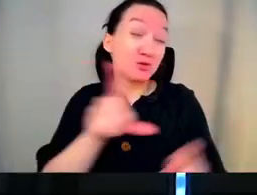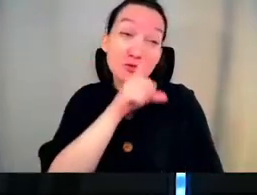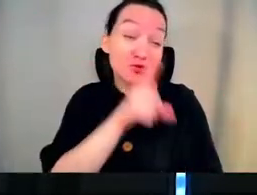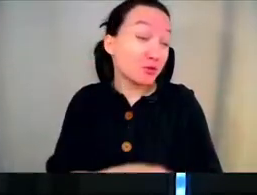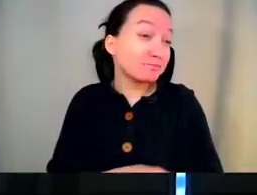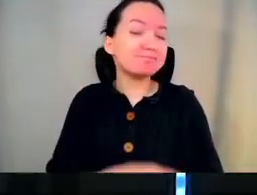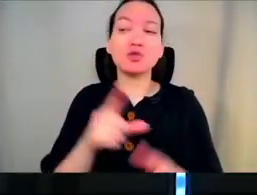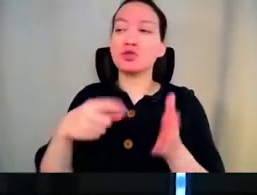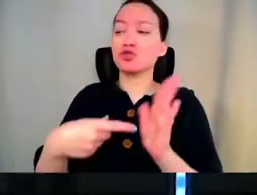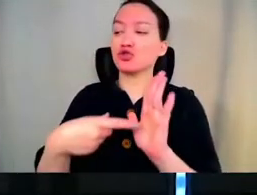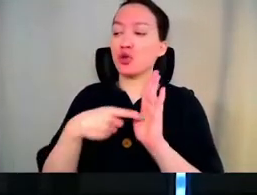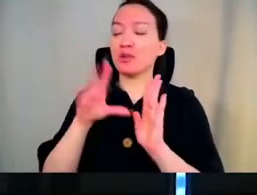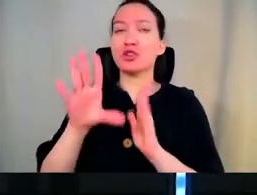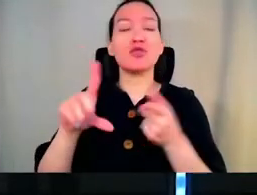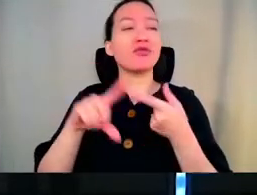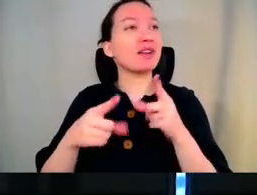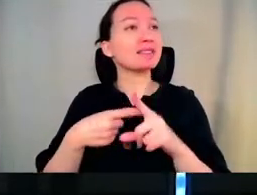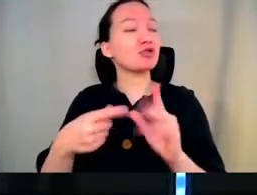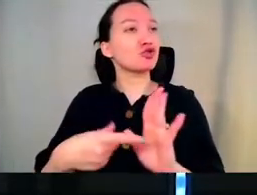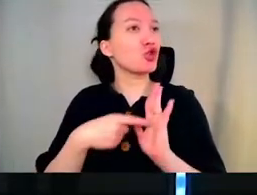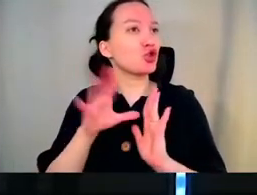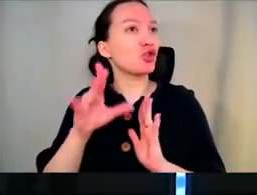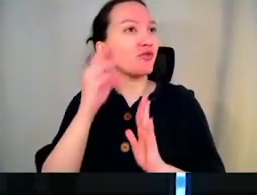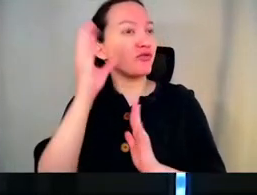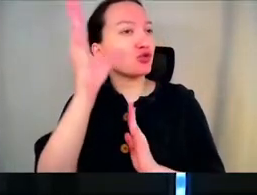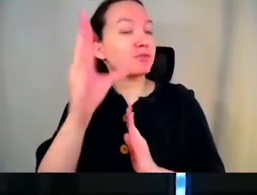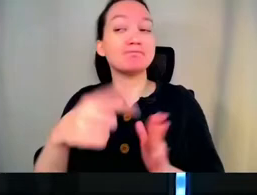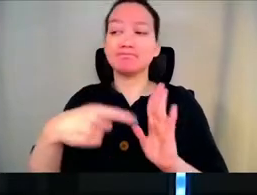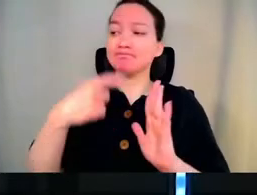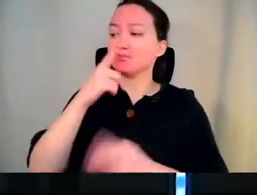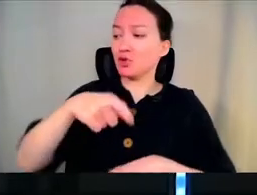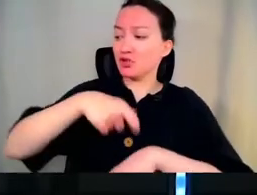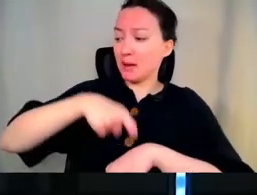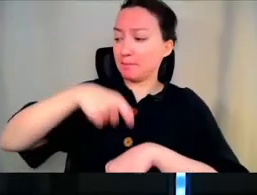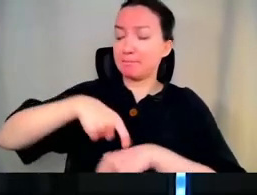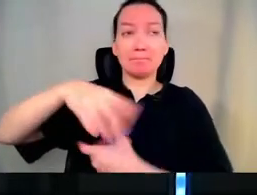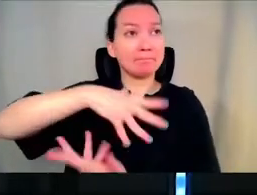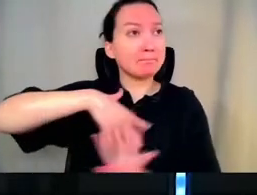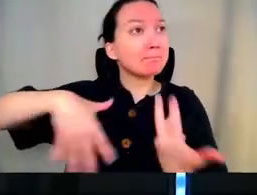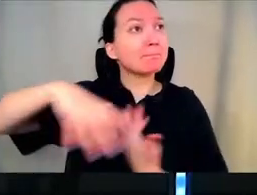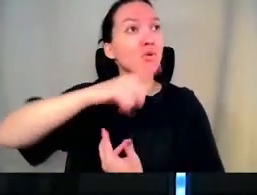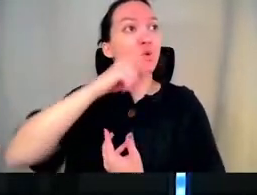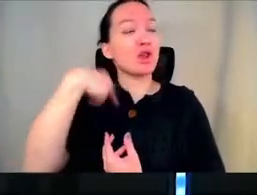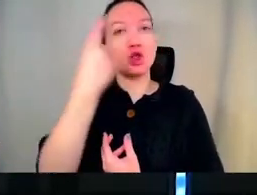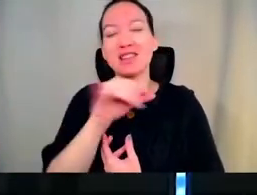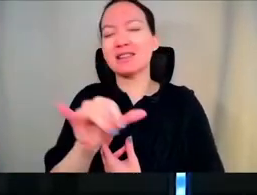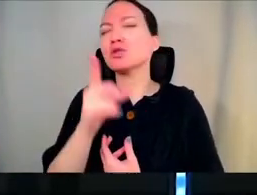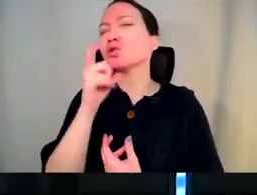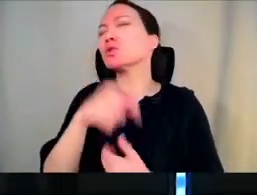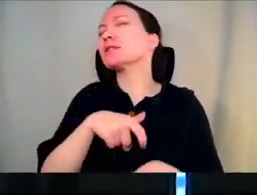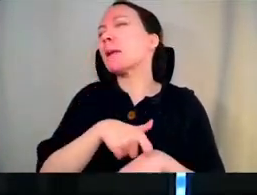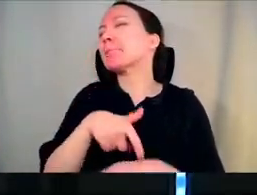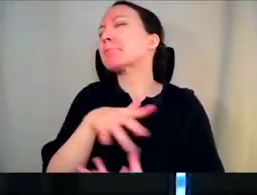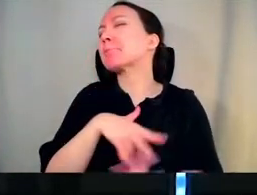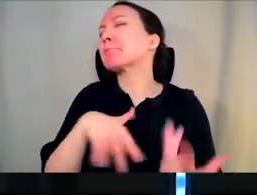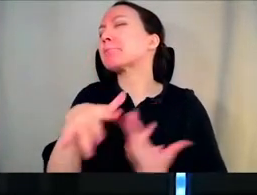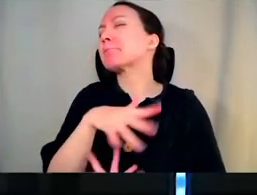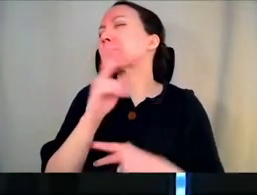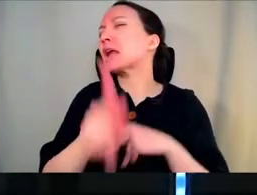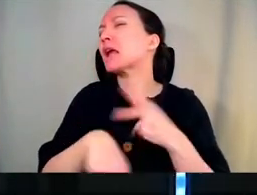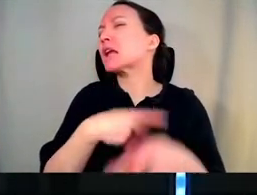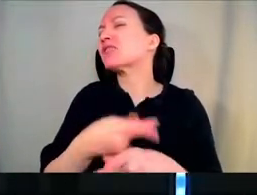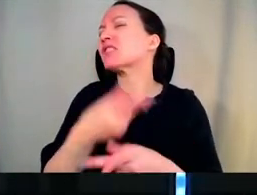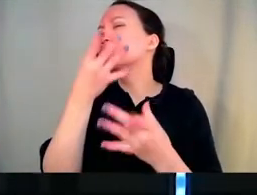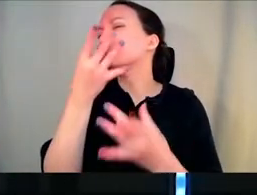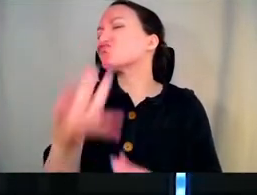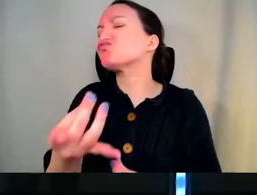And show me your friends, I'll show you your future. This idea that who you spend time with is what you start to look like. So who are you spending time with? And what sort of is